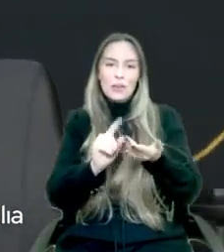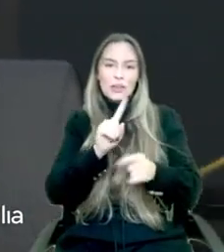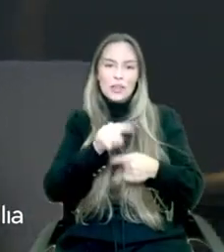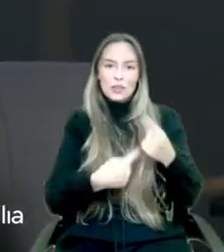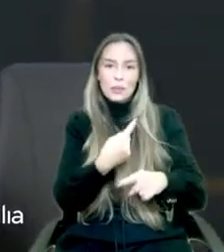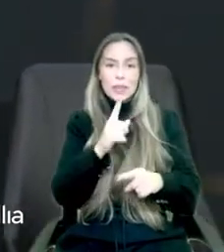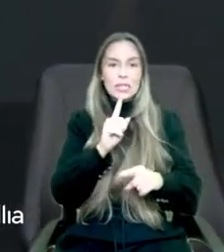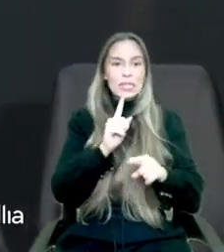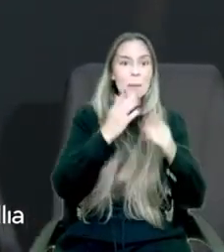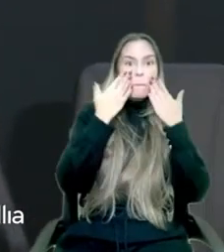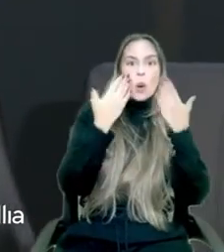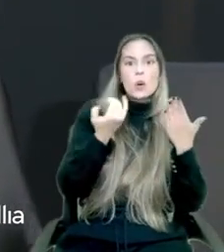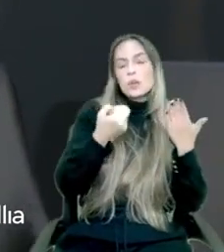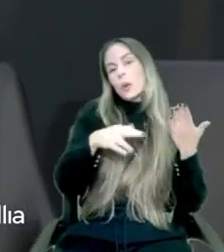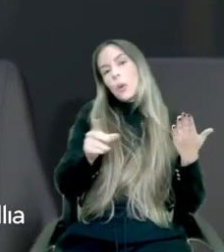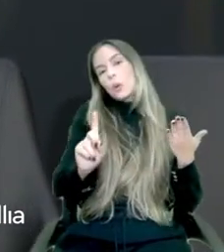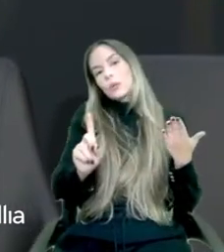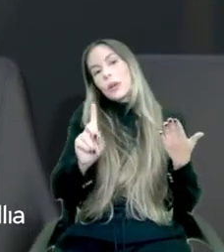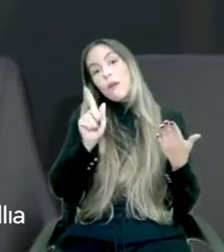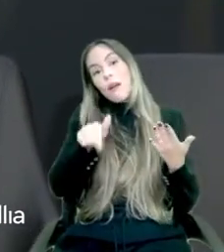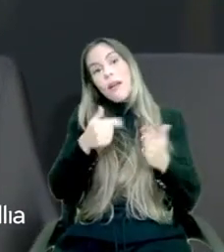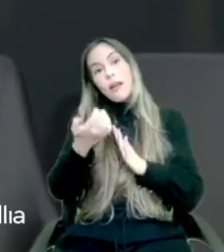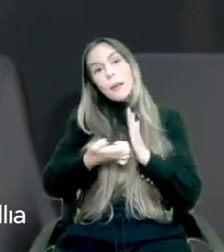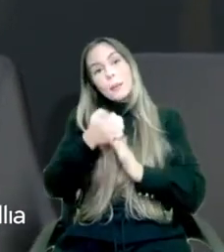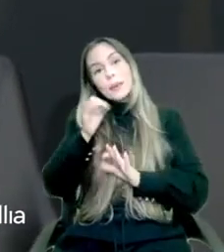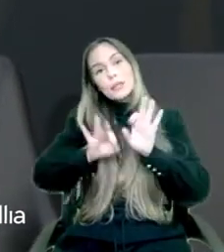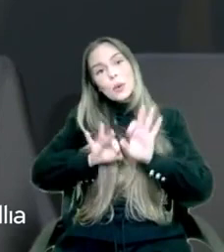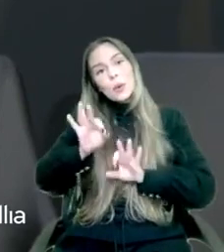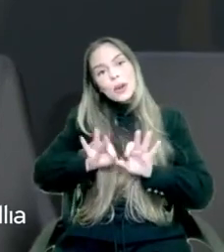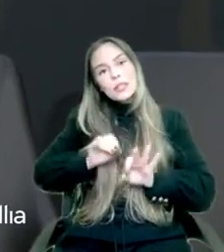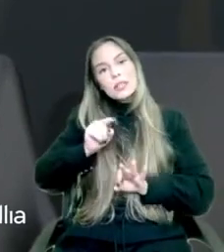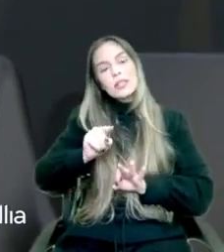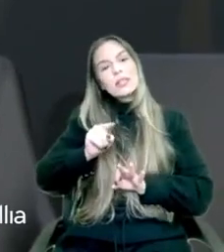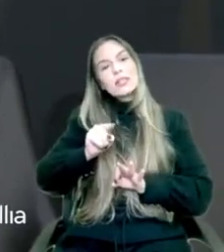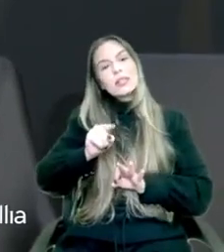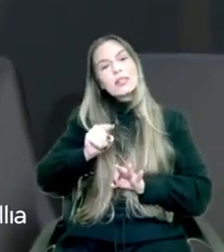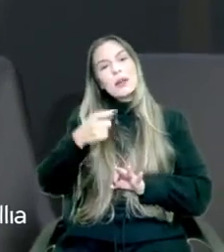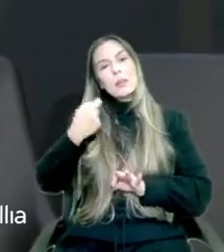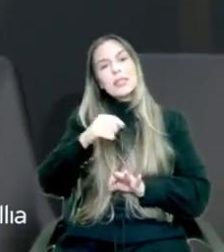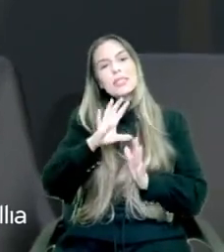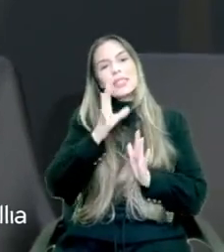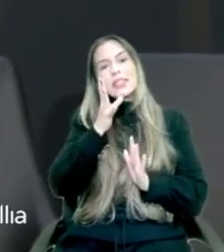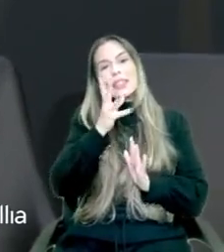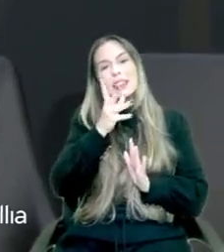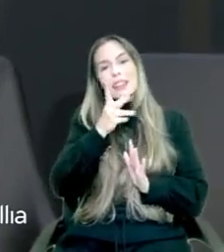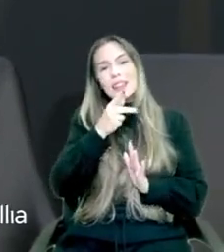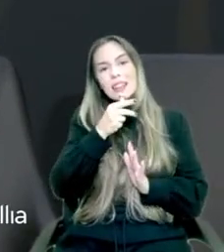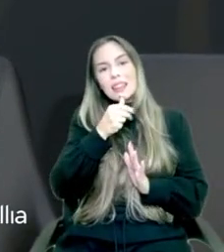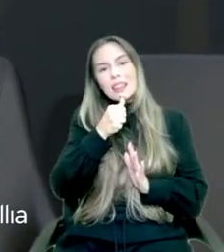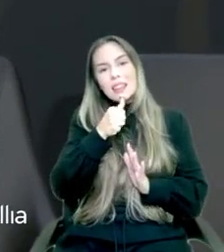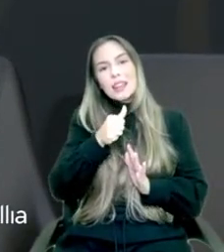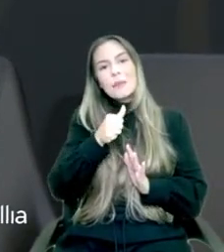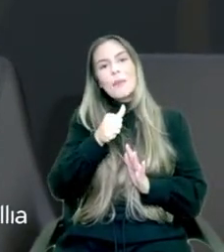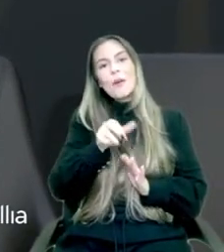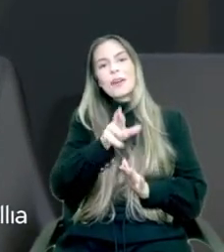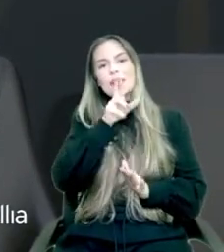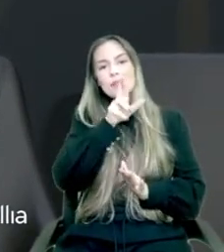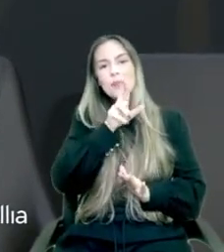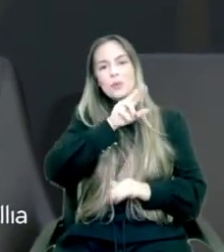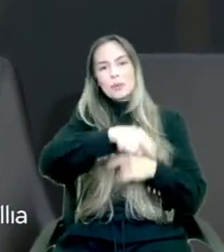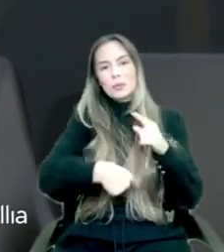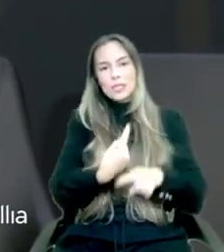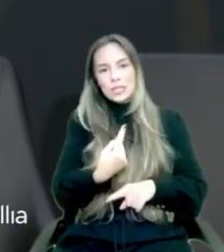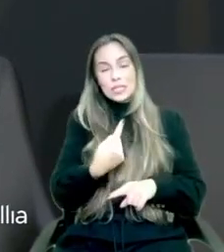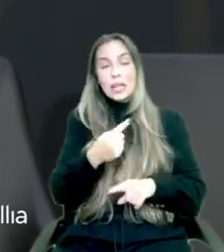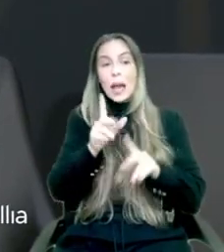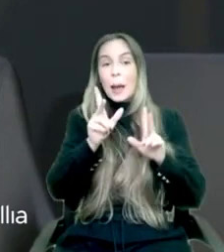have organizations that have realized that they have become too slow at responding to change, and at the same time, the change is